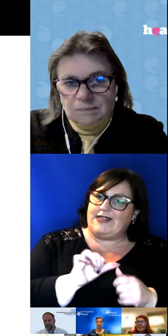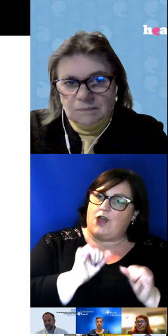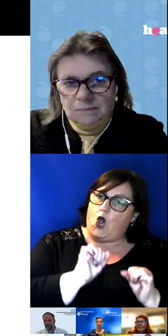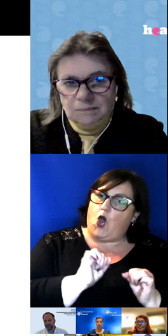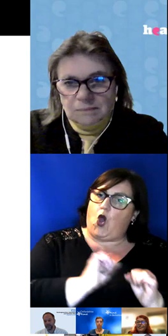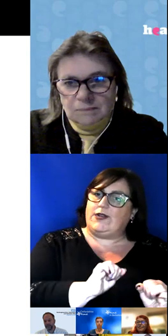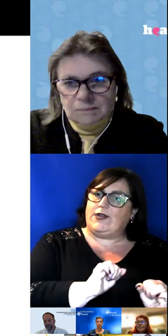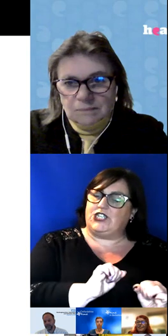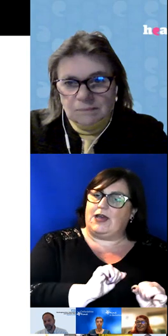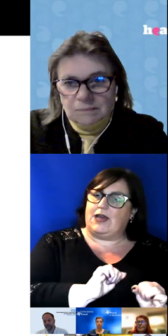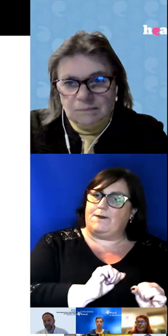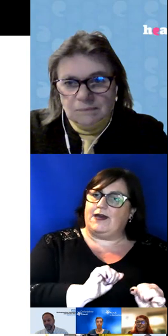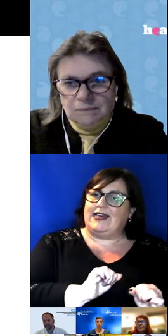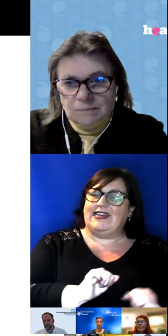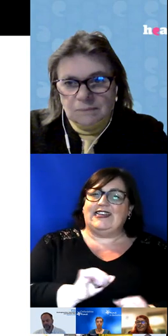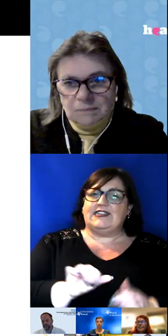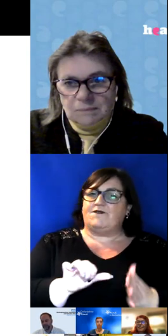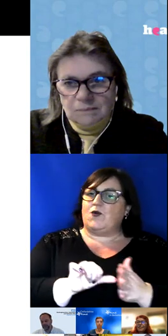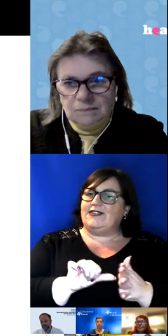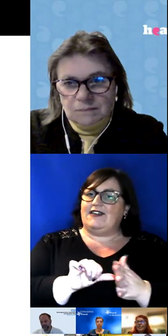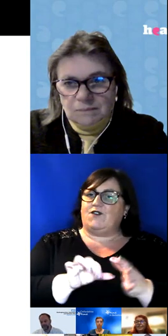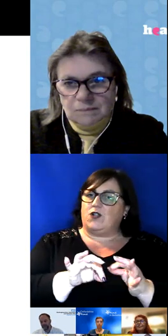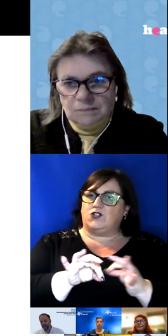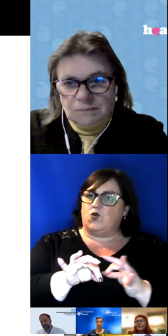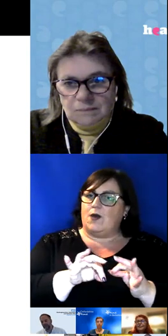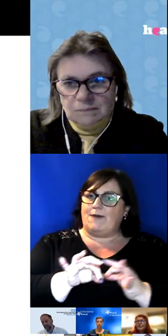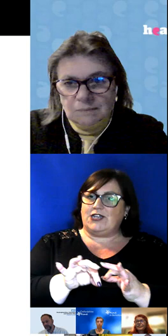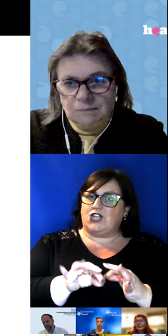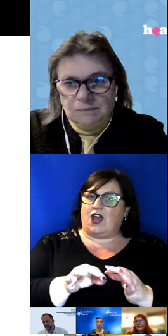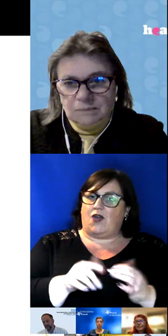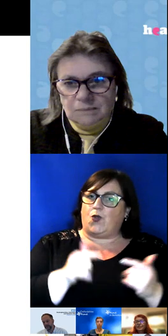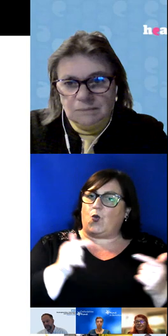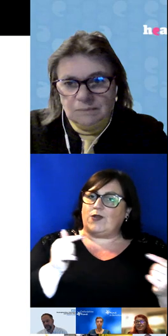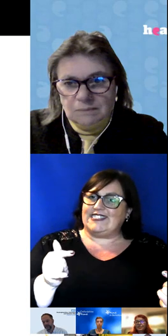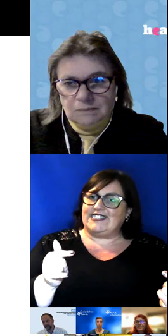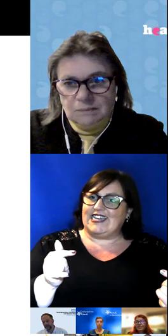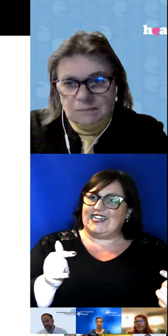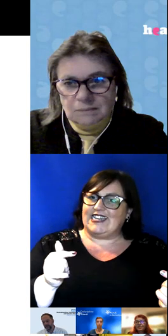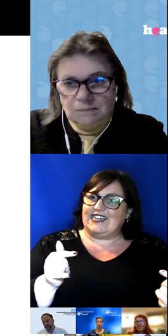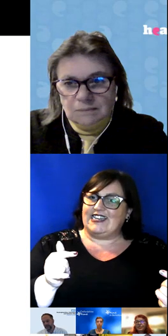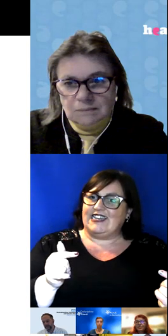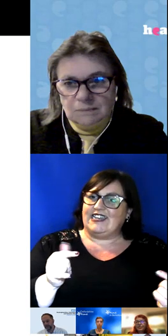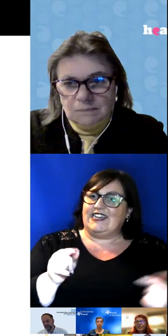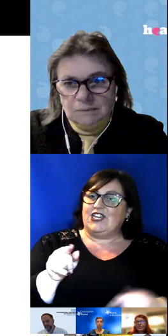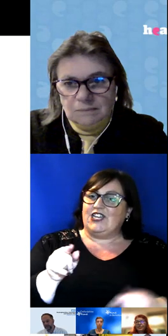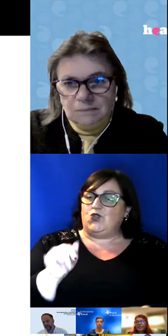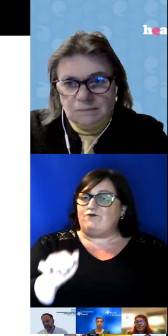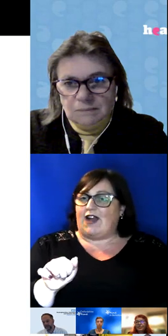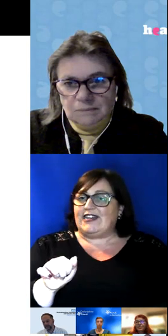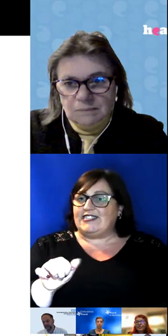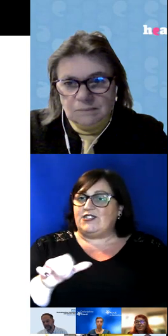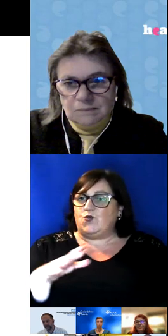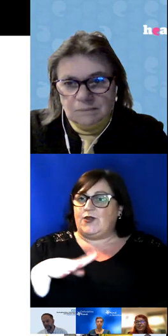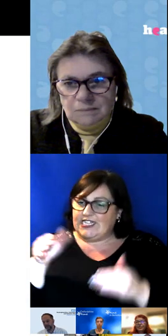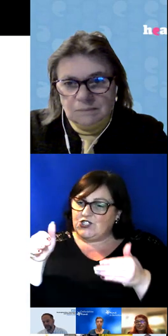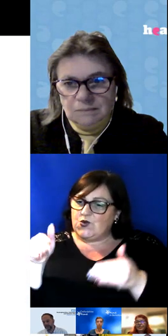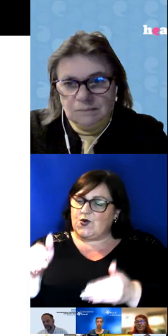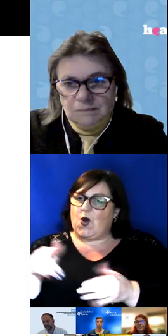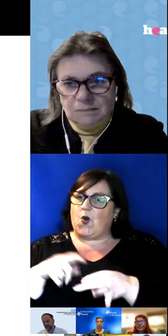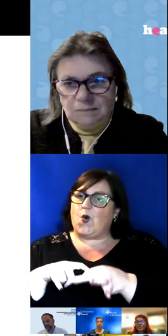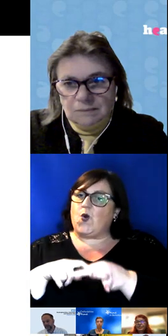way. You're very right about that. We need to get better at doing things in the qualitative way, and we need to increase our